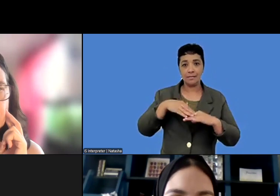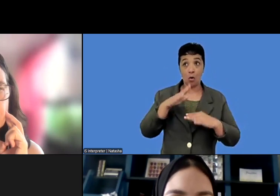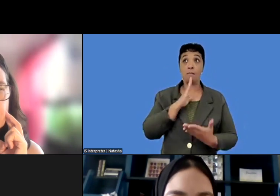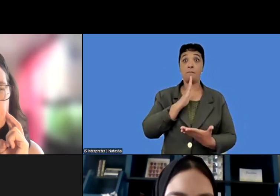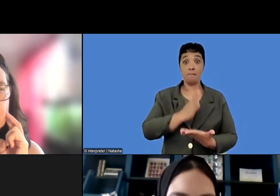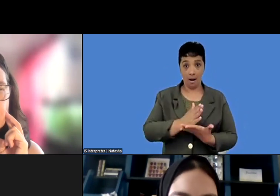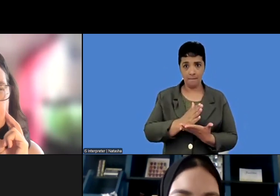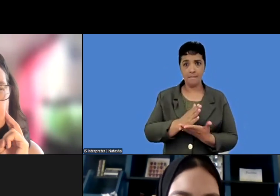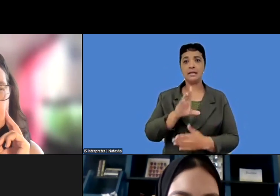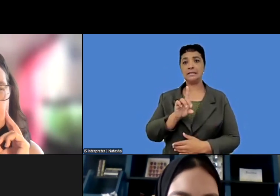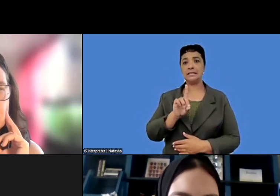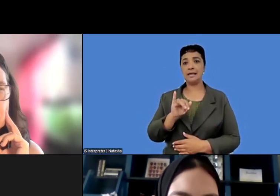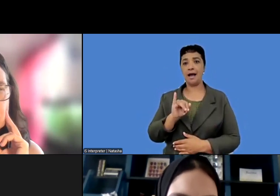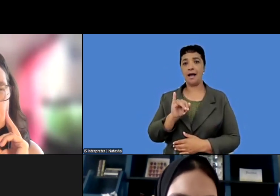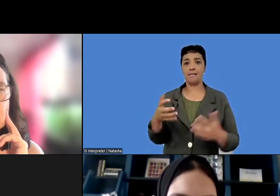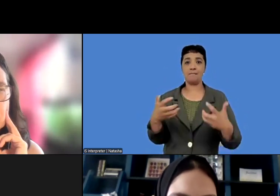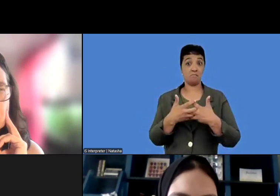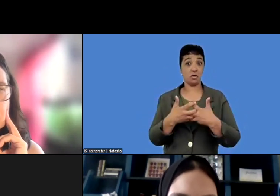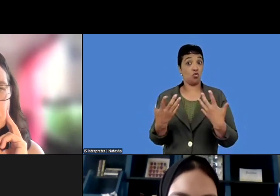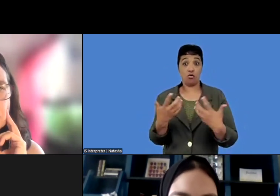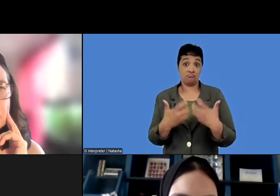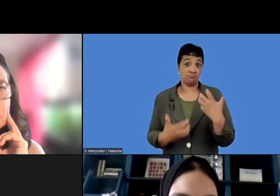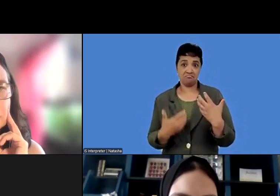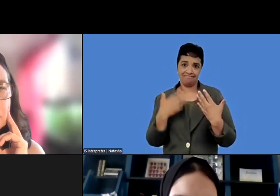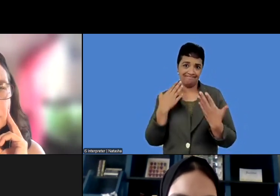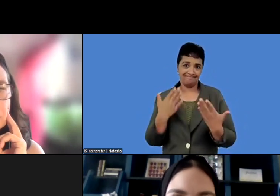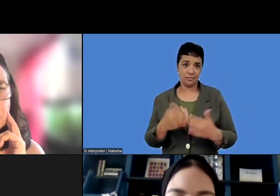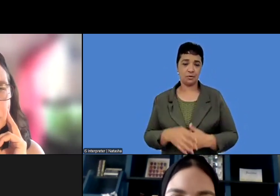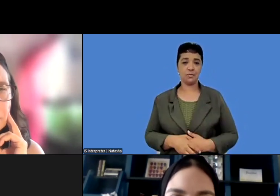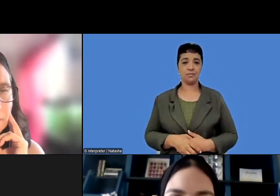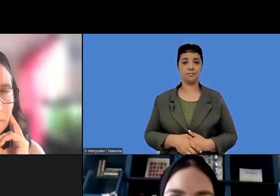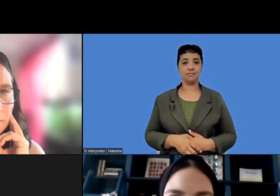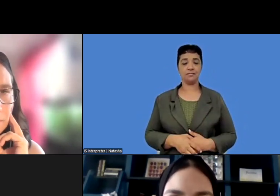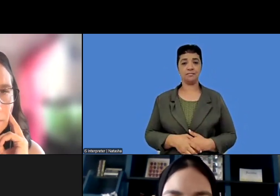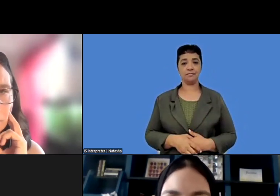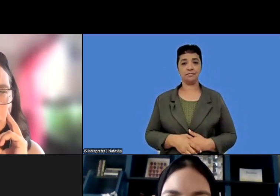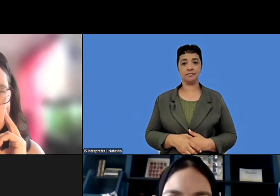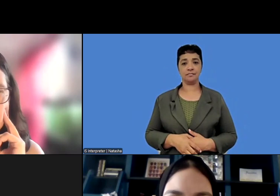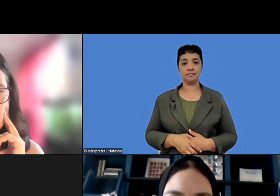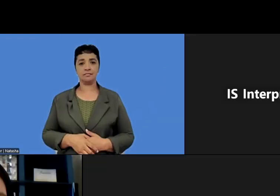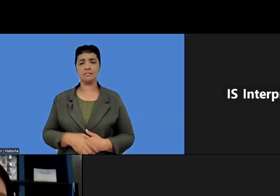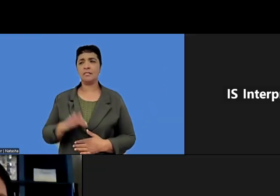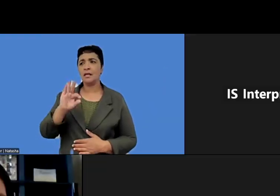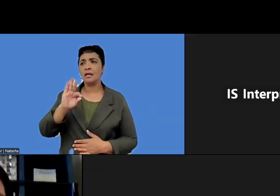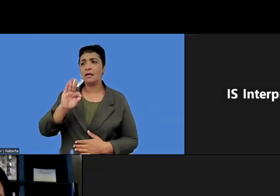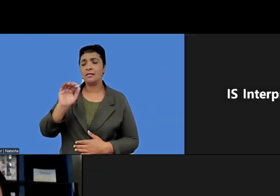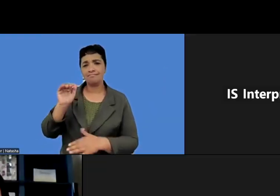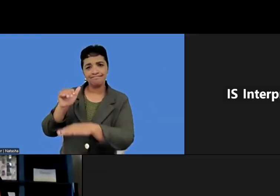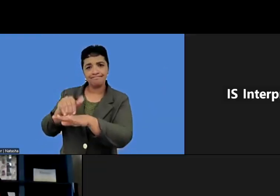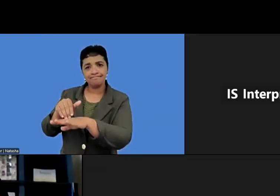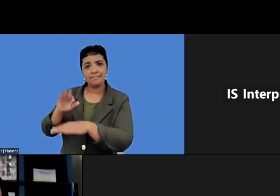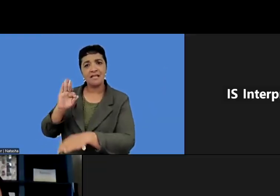under deinstitutionalization or not. Sorry, Fatima, I think you might have misunderstood the